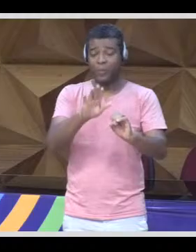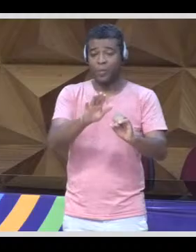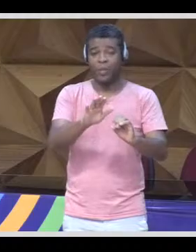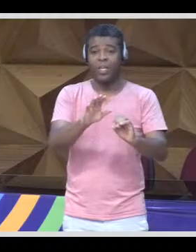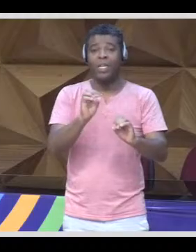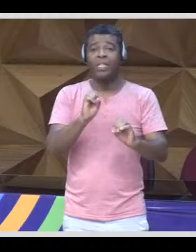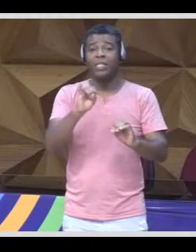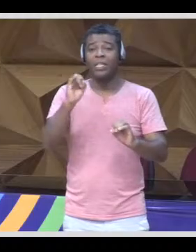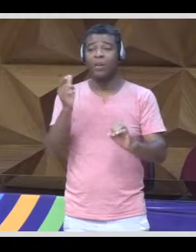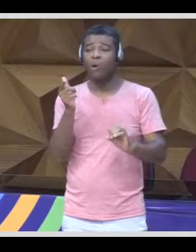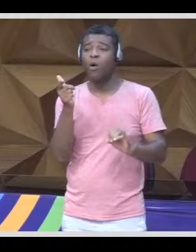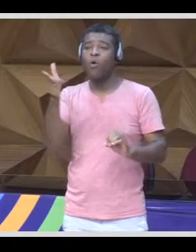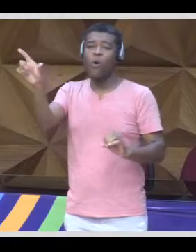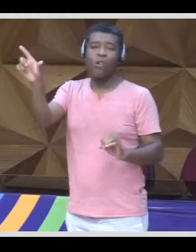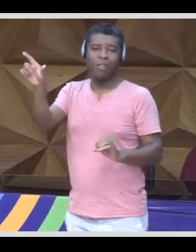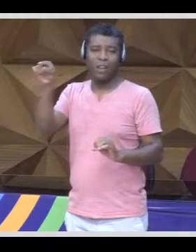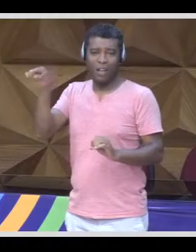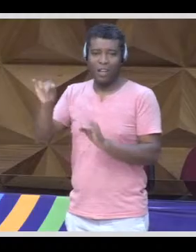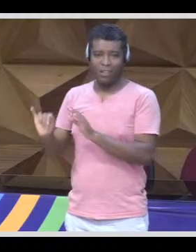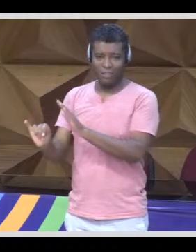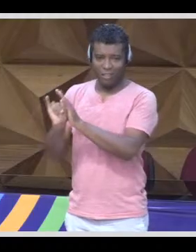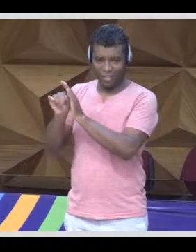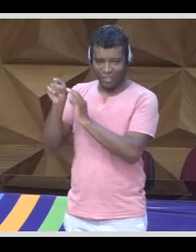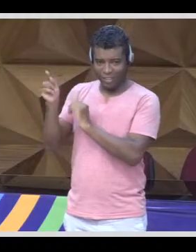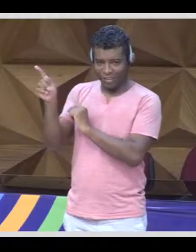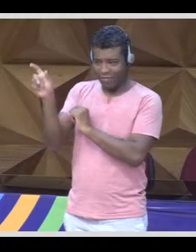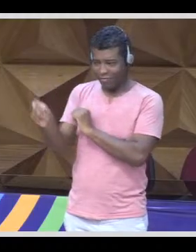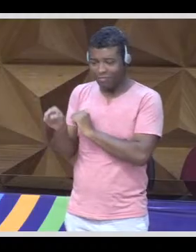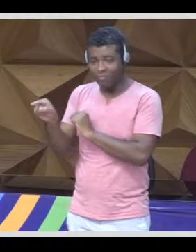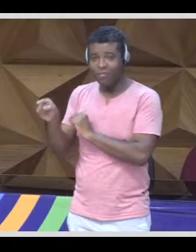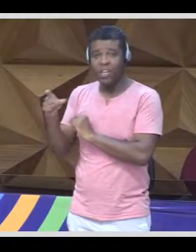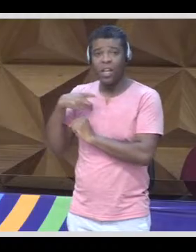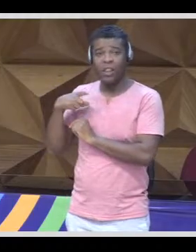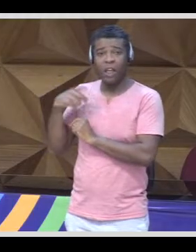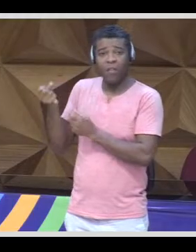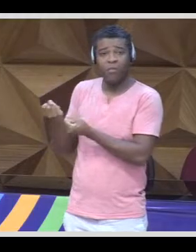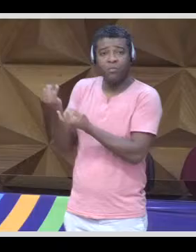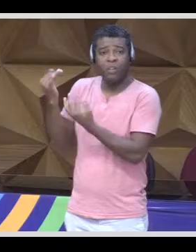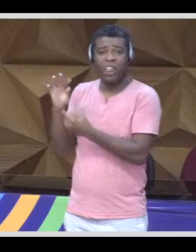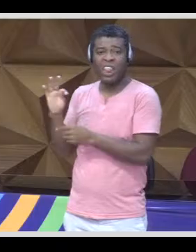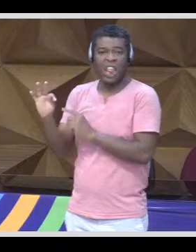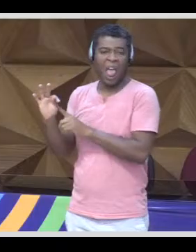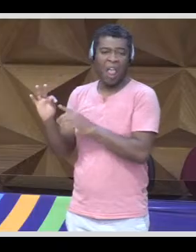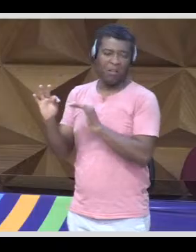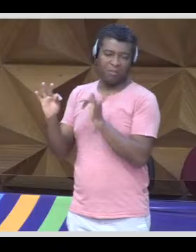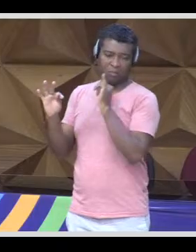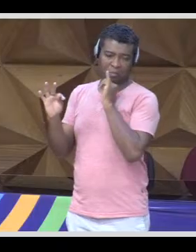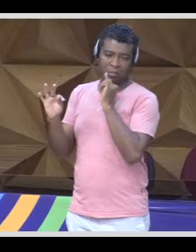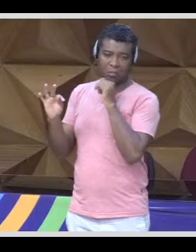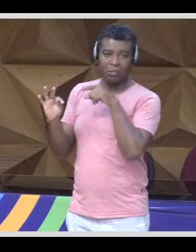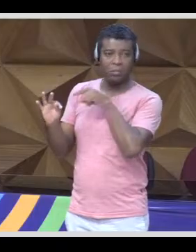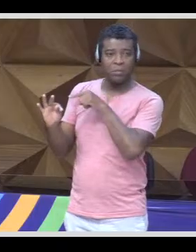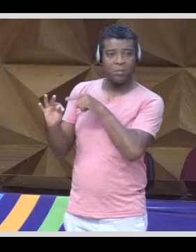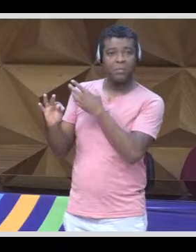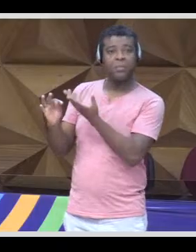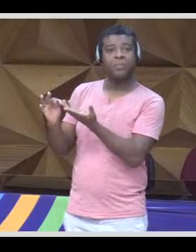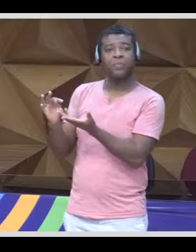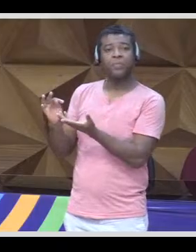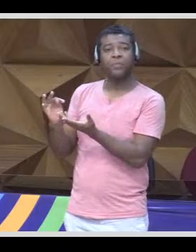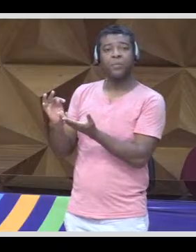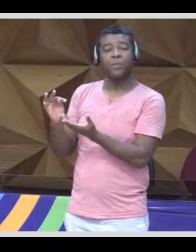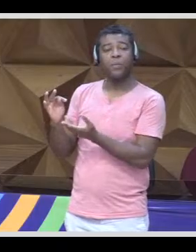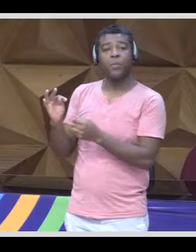there is a p-value in the background. These are edges that I should keep, and they